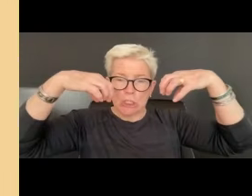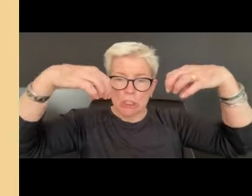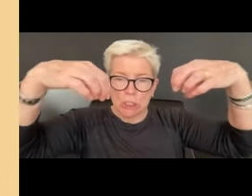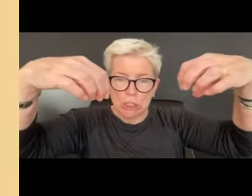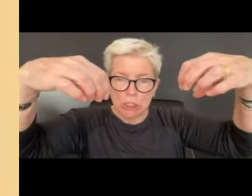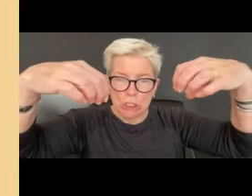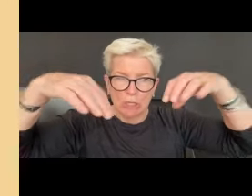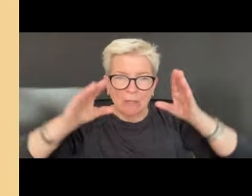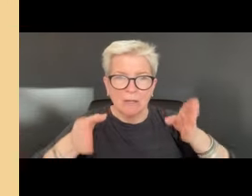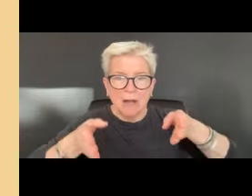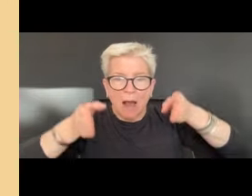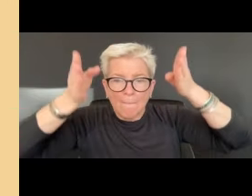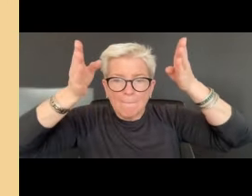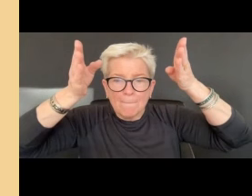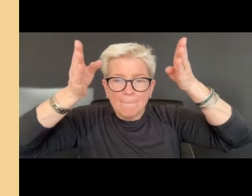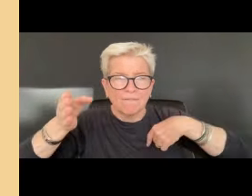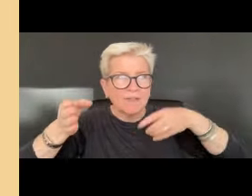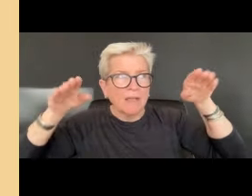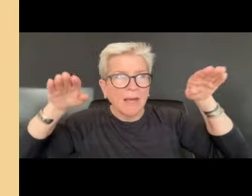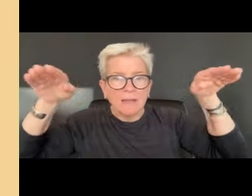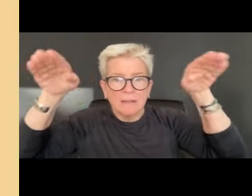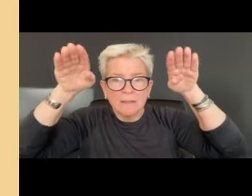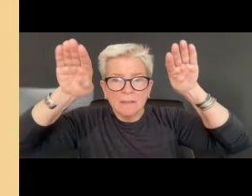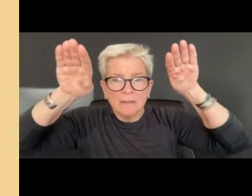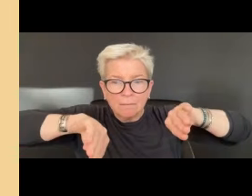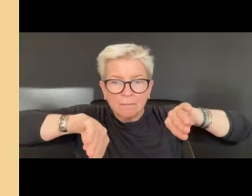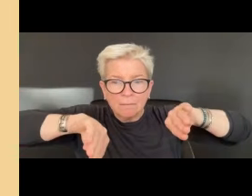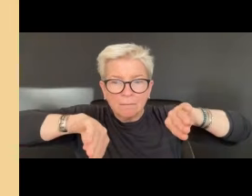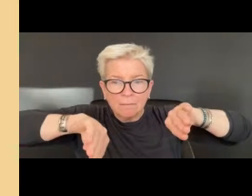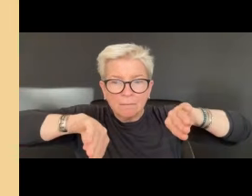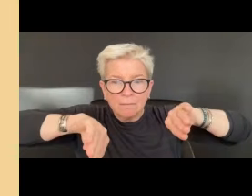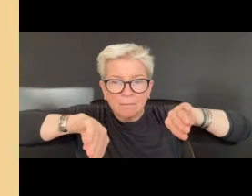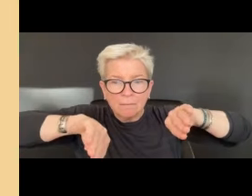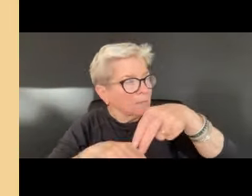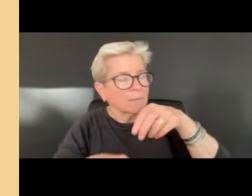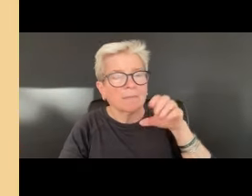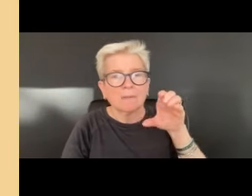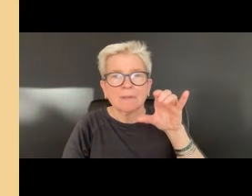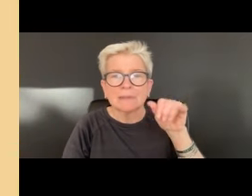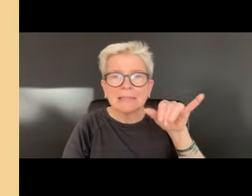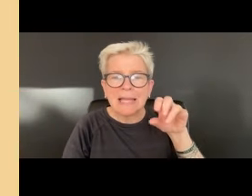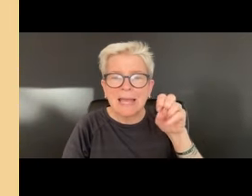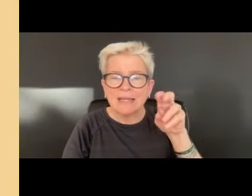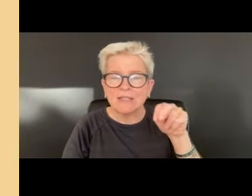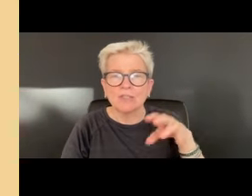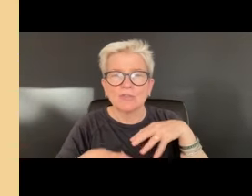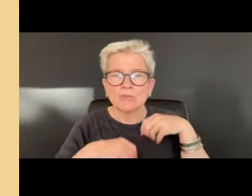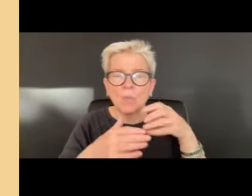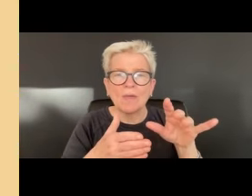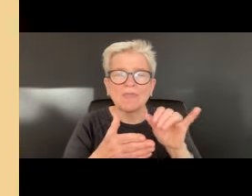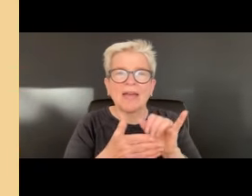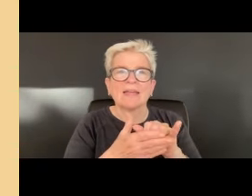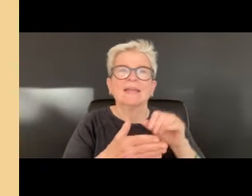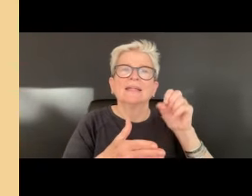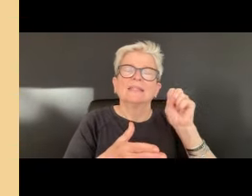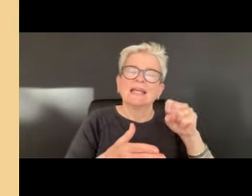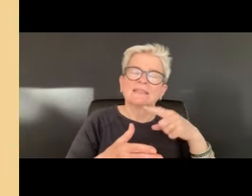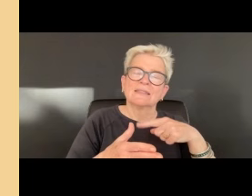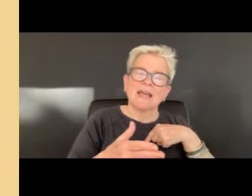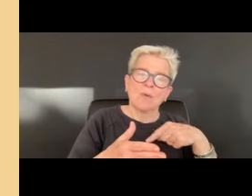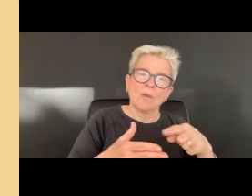all of the zones that we're talking about would have landscaping standards. They would also have design standards